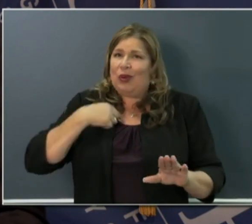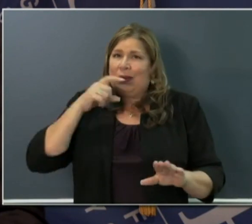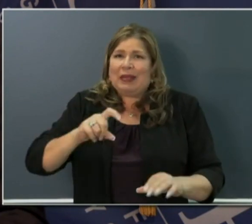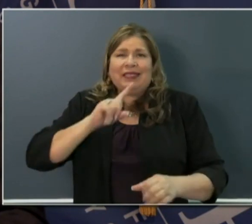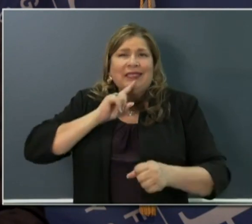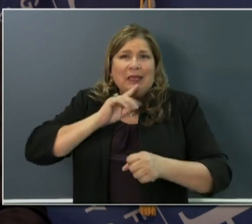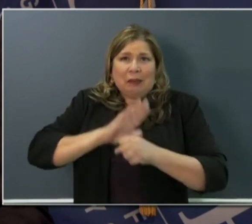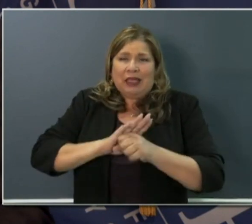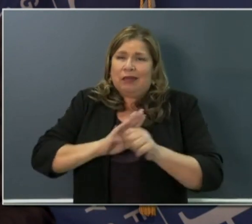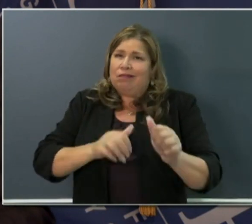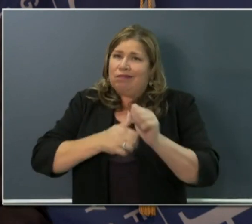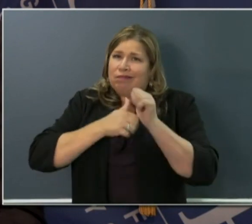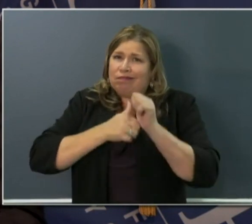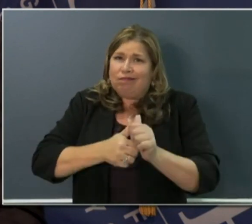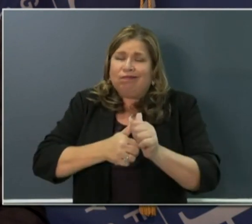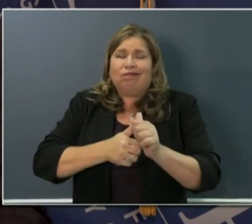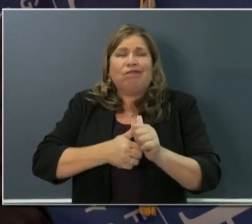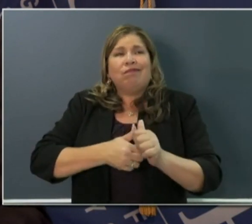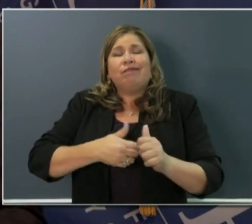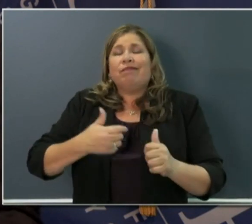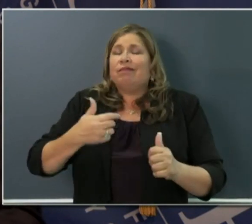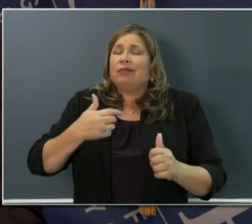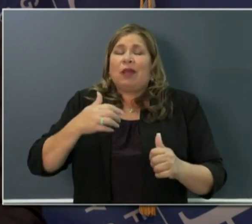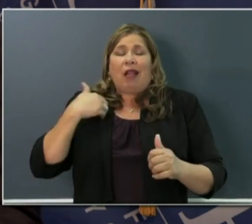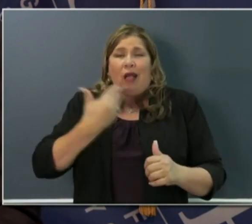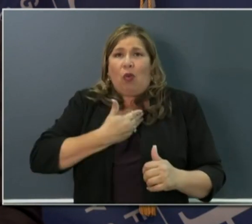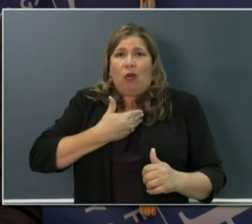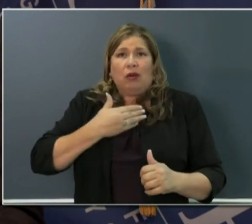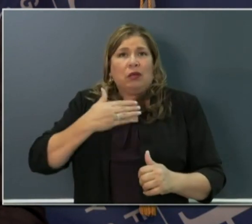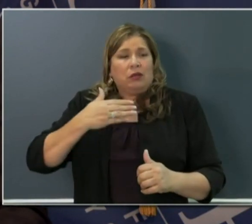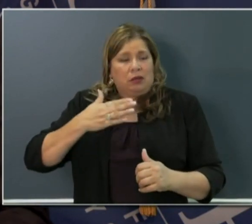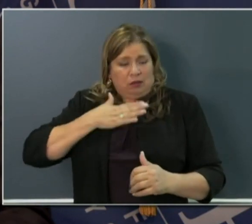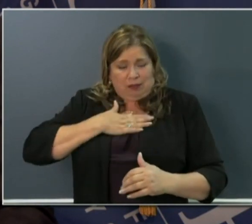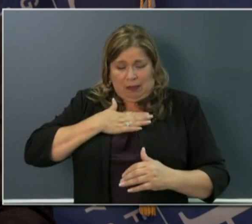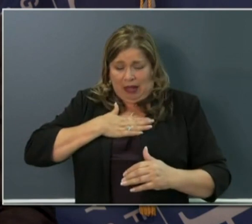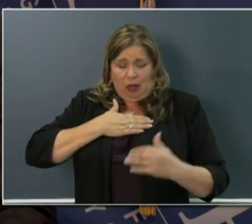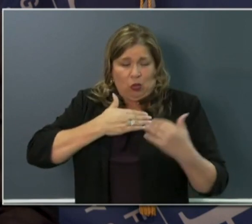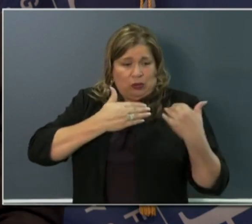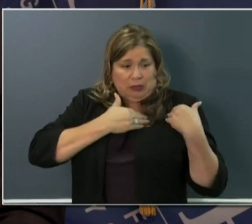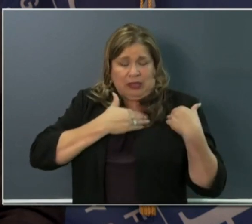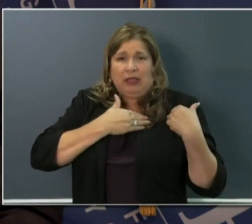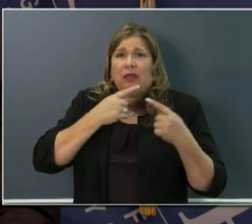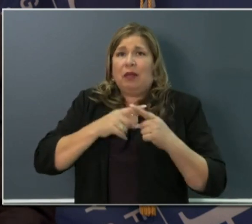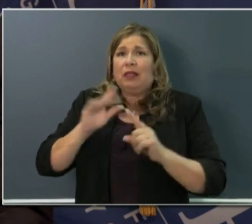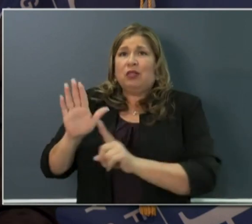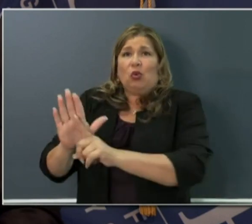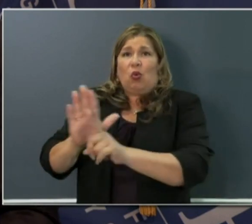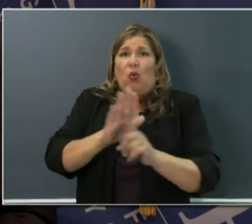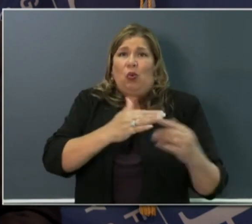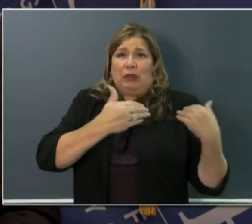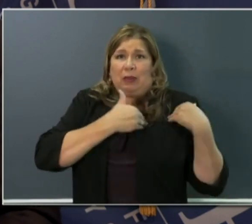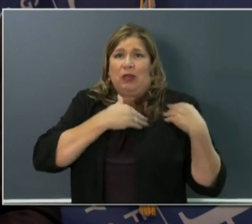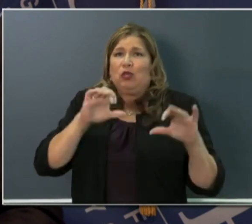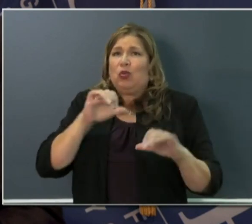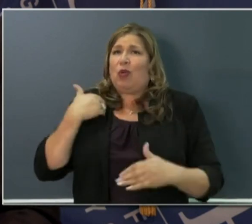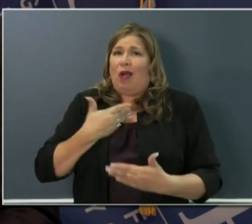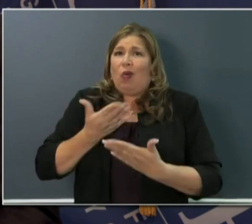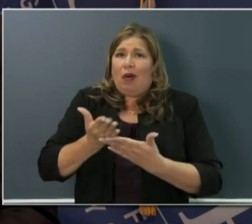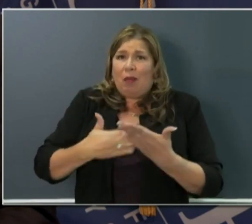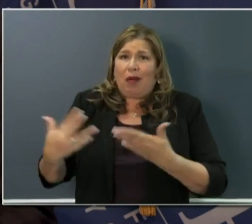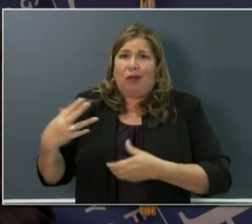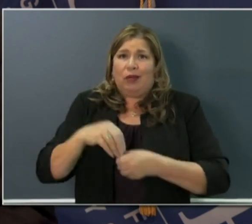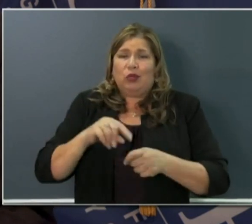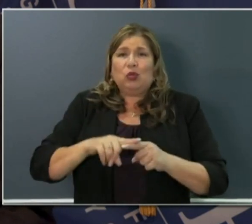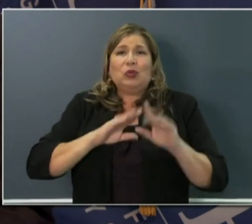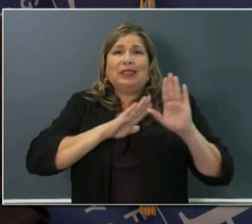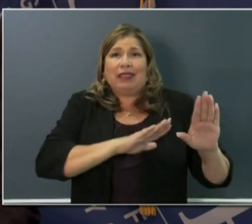commit to fulfilling our individual obligations and our collective responsibilities to meet this moment. These stay-at-home